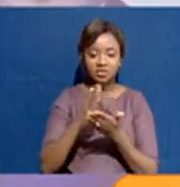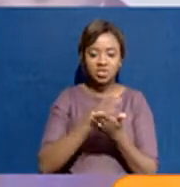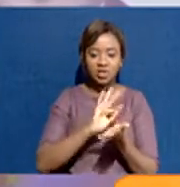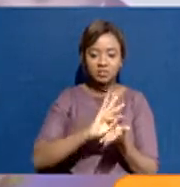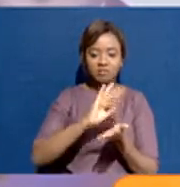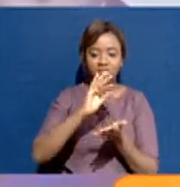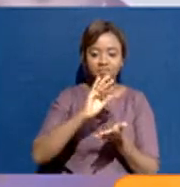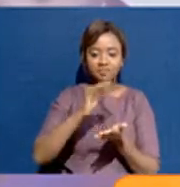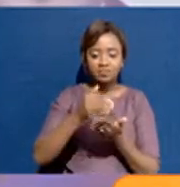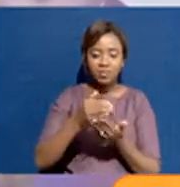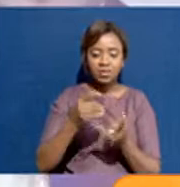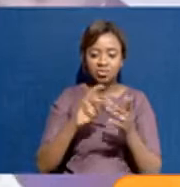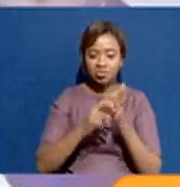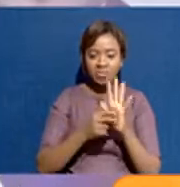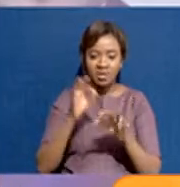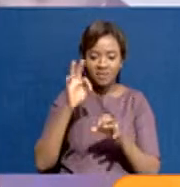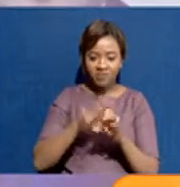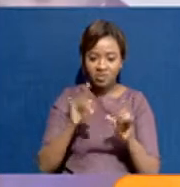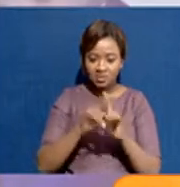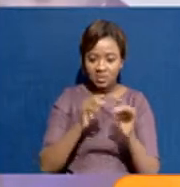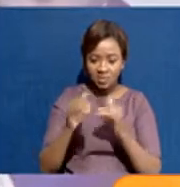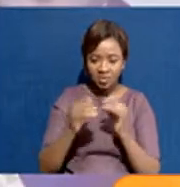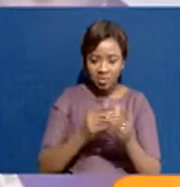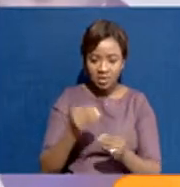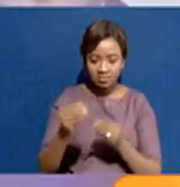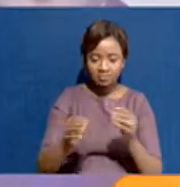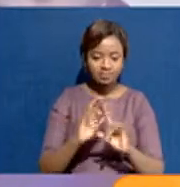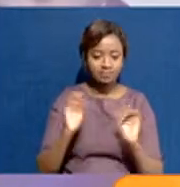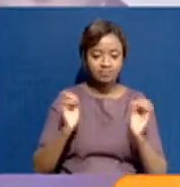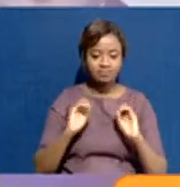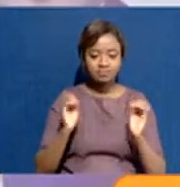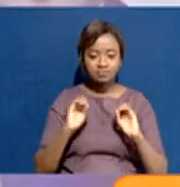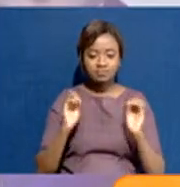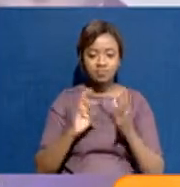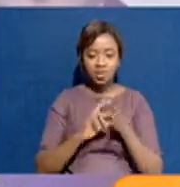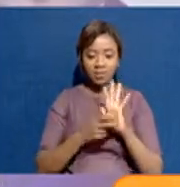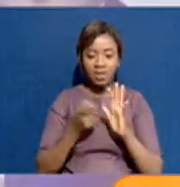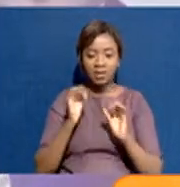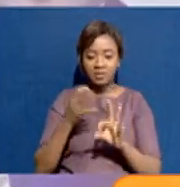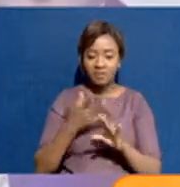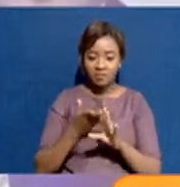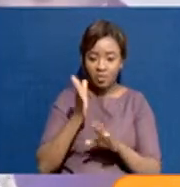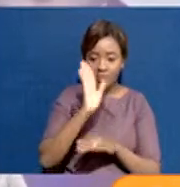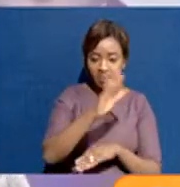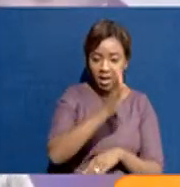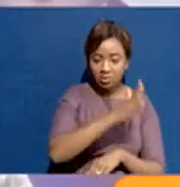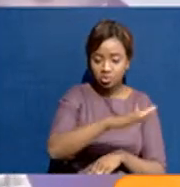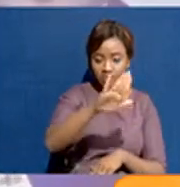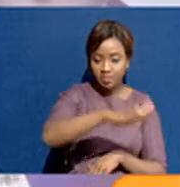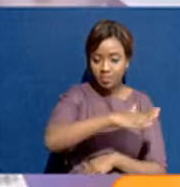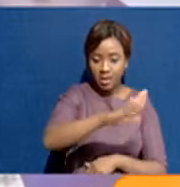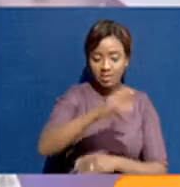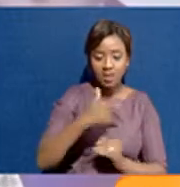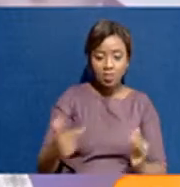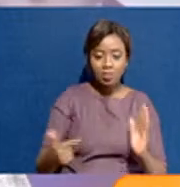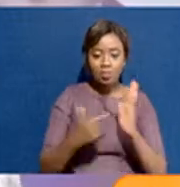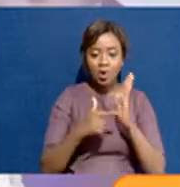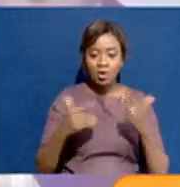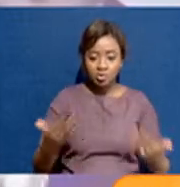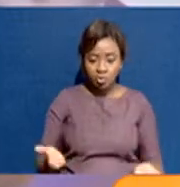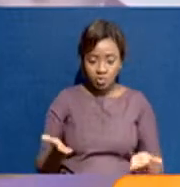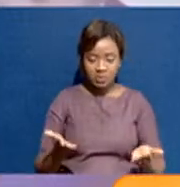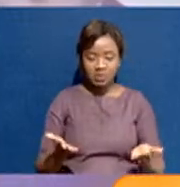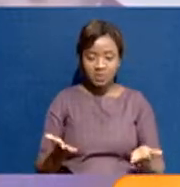cannot be parity in distribution of votes. So, sisi tukirudi pale bunge, tunasema